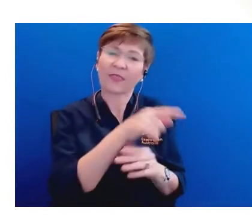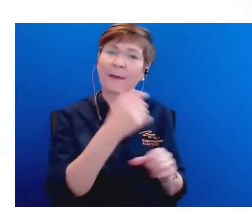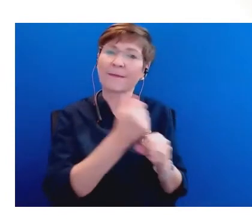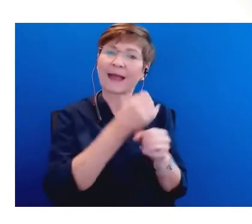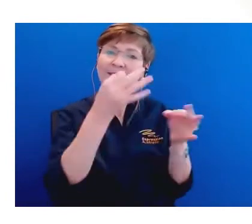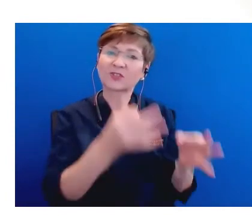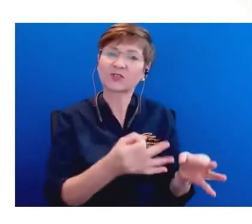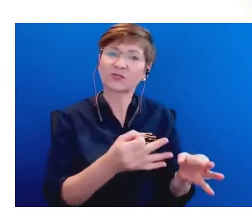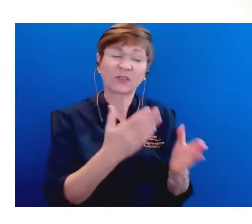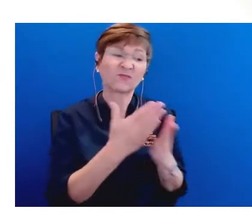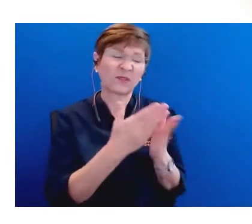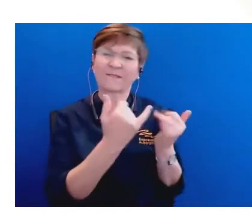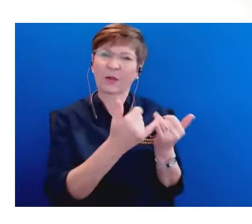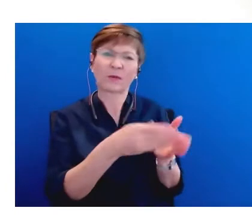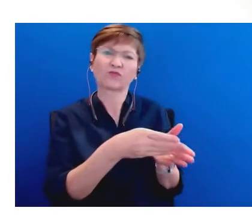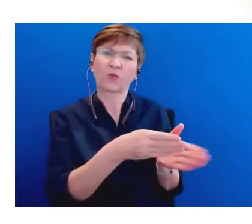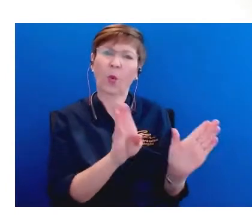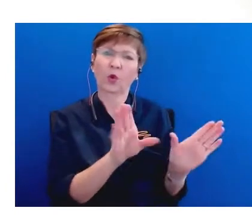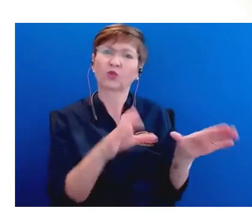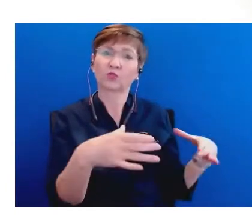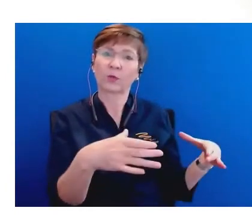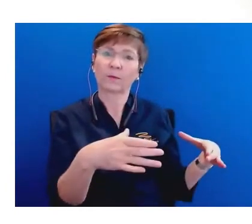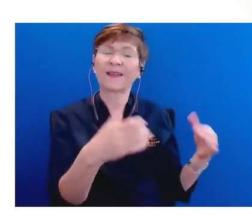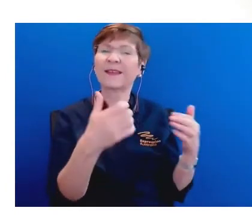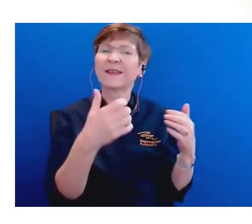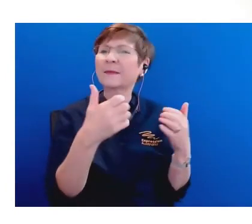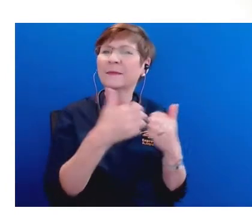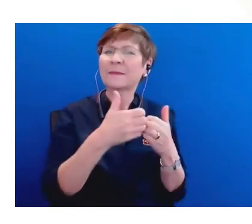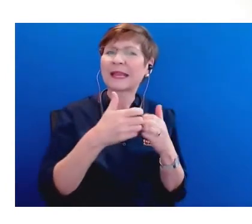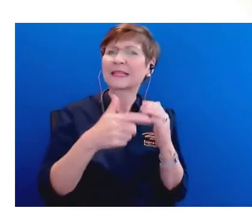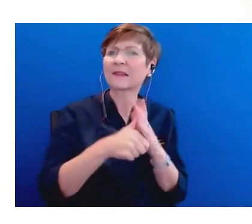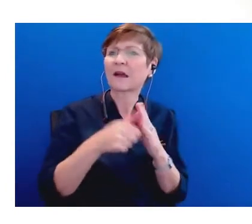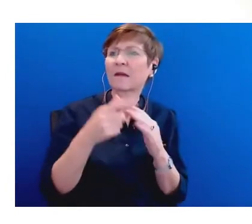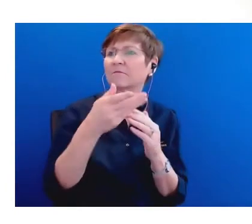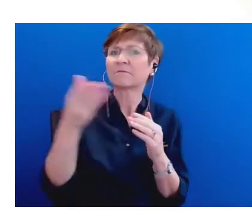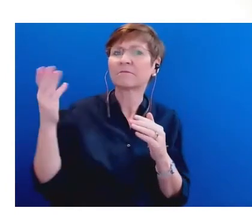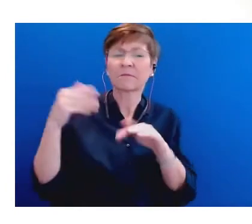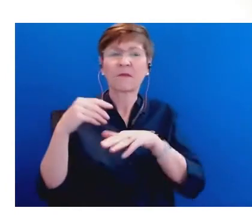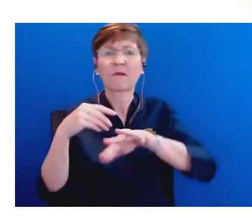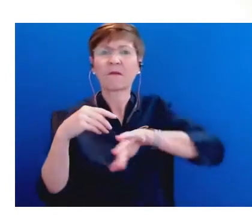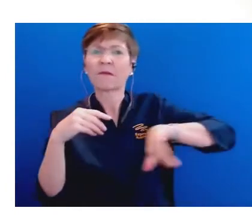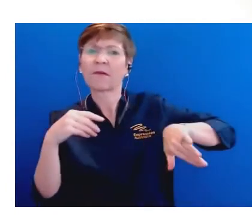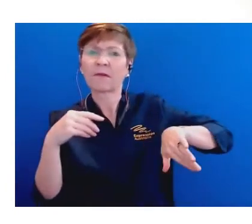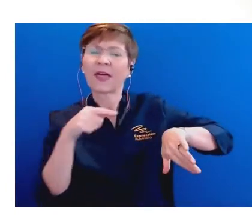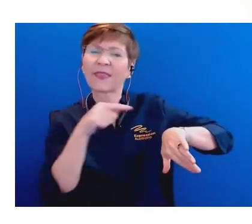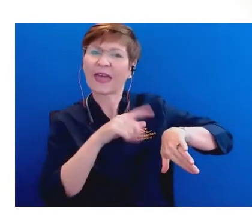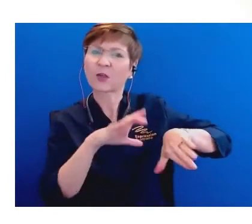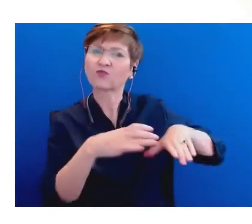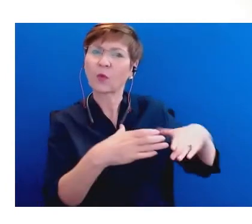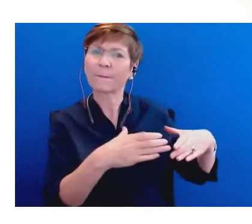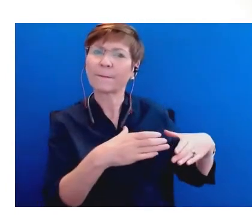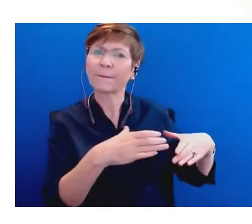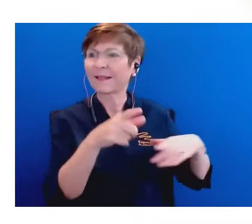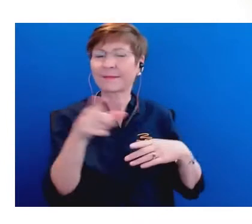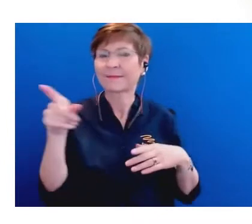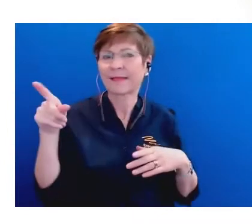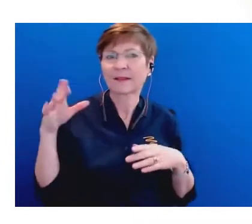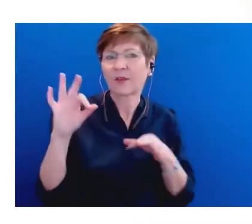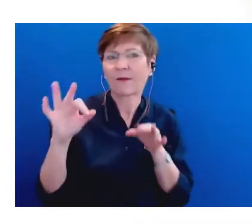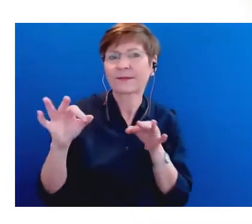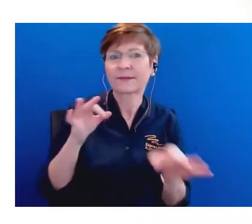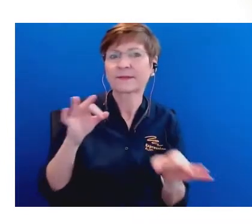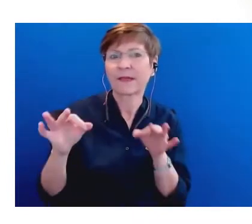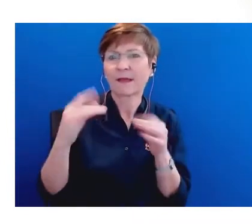of consumers has frequently been excluded from the consumer world. Processes and practices are not designed with